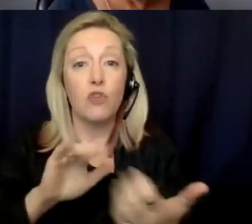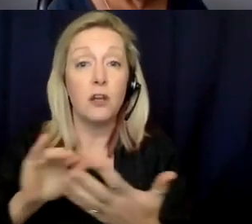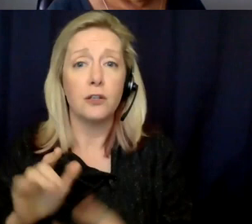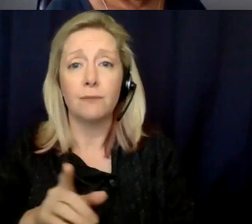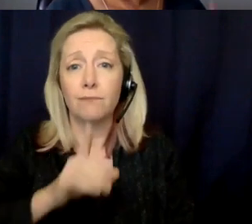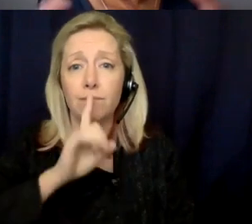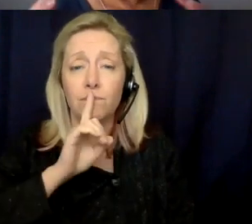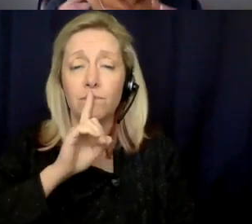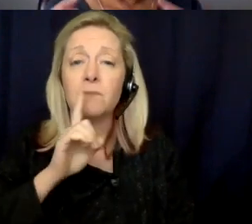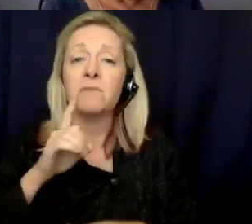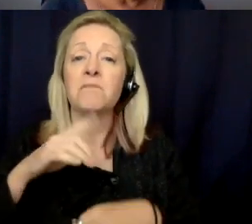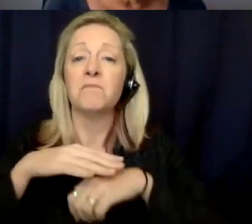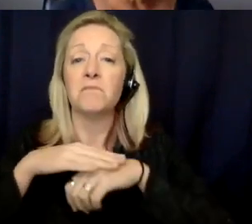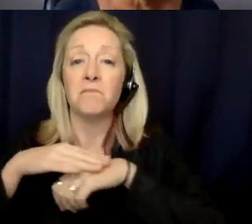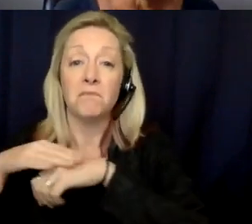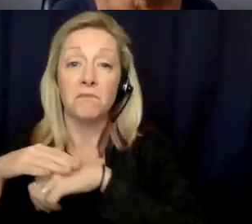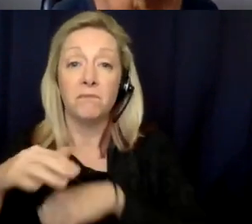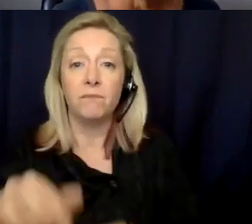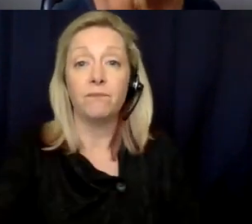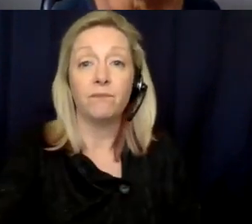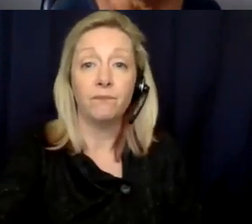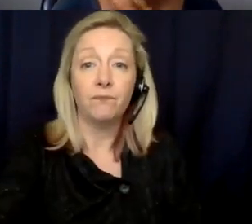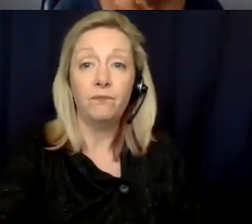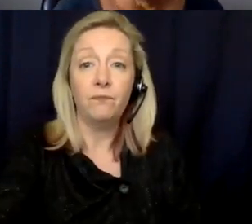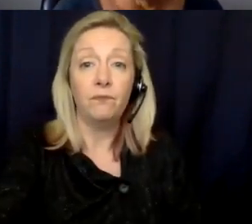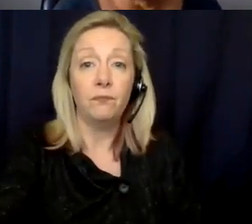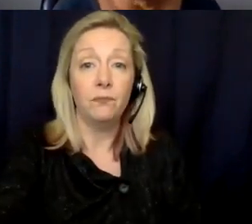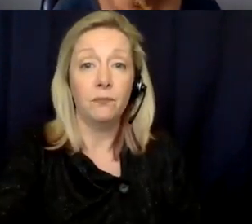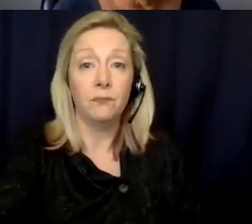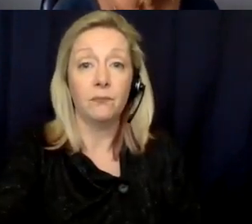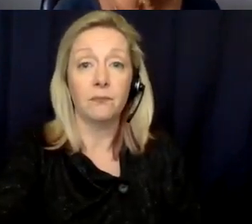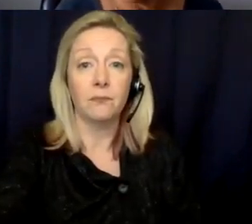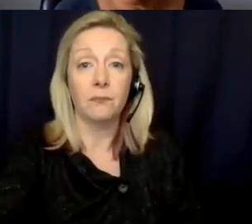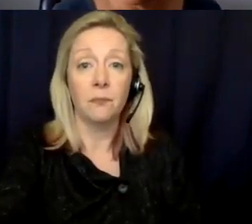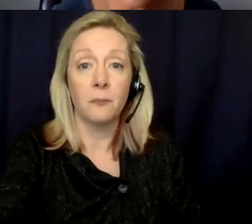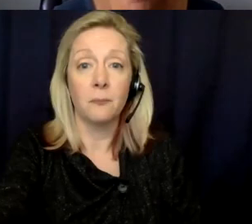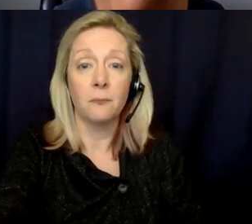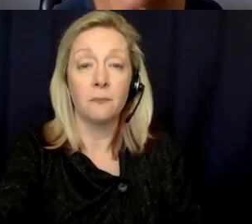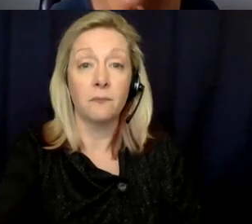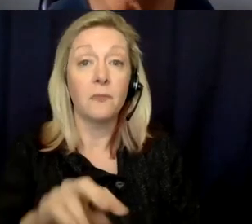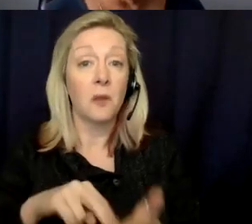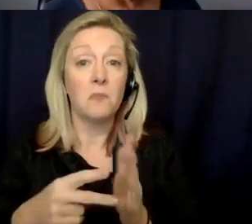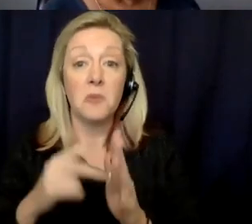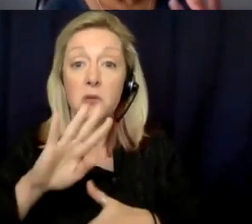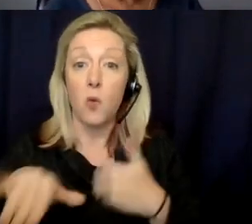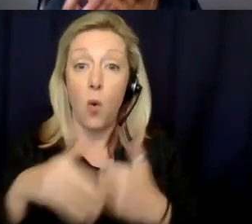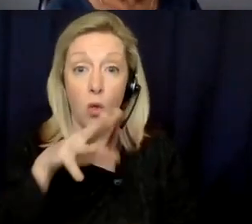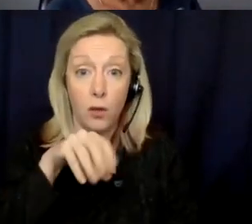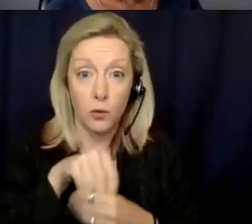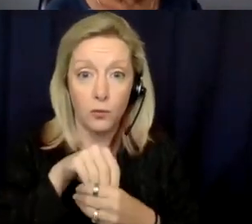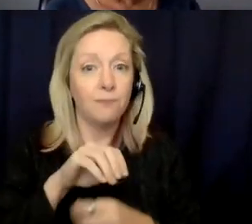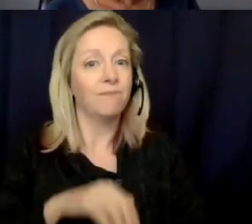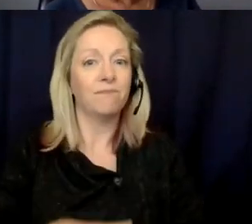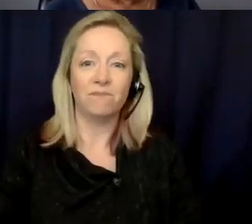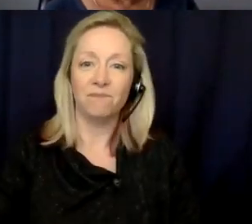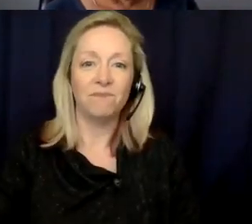been working on with this body of work. So it is not all encompassing. What I tried to do was